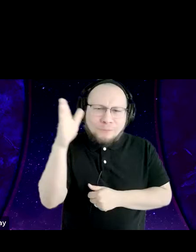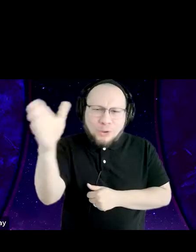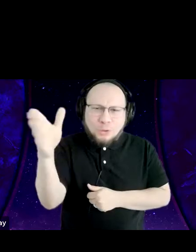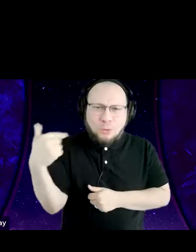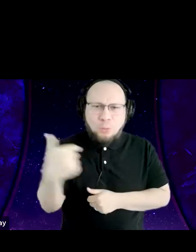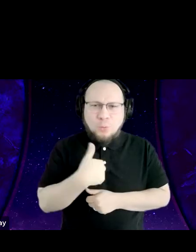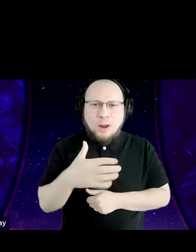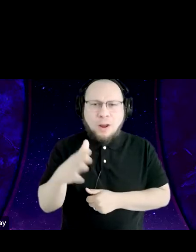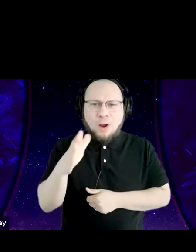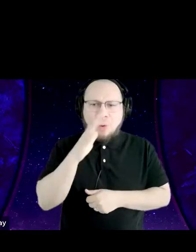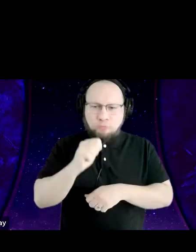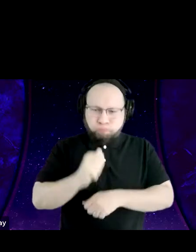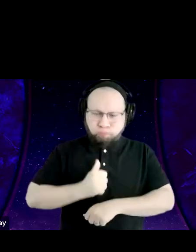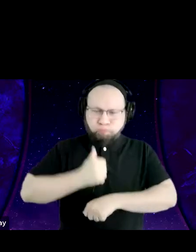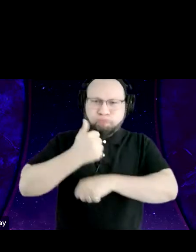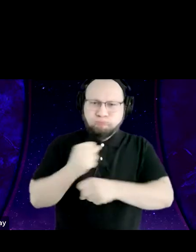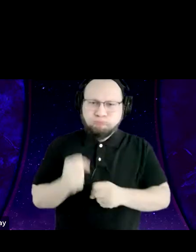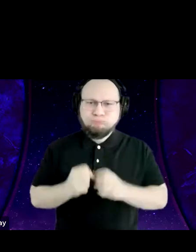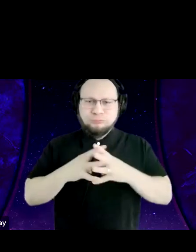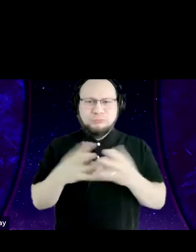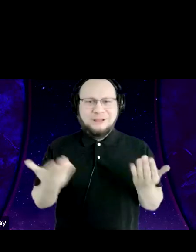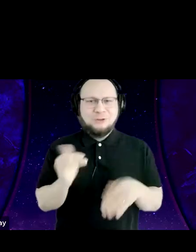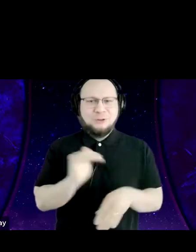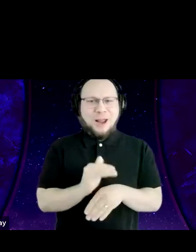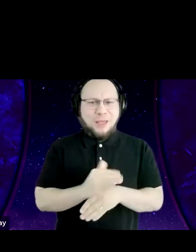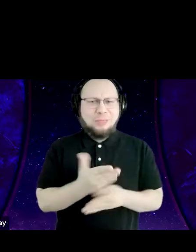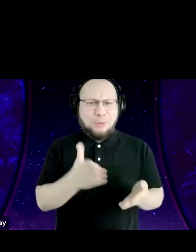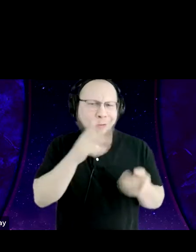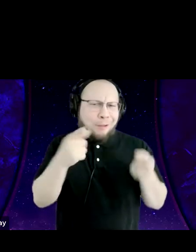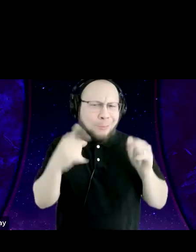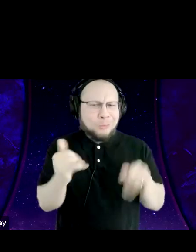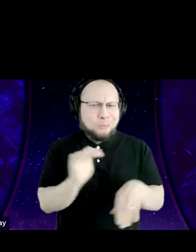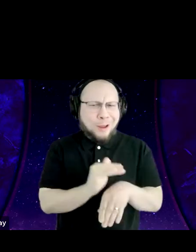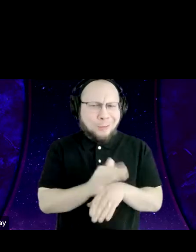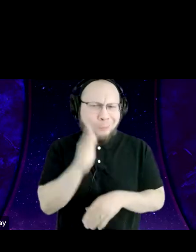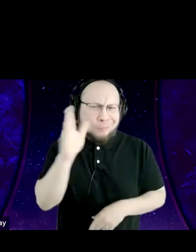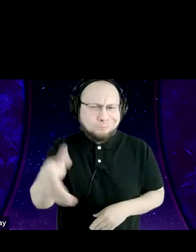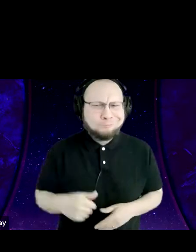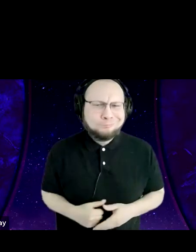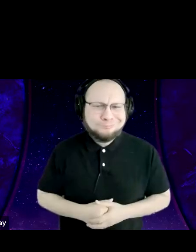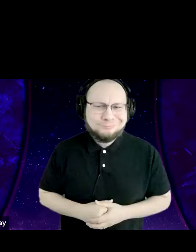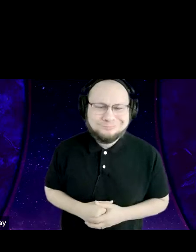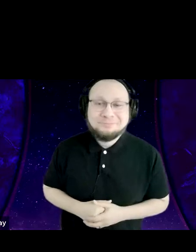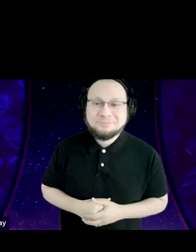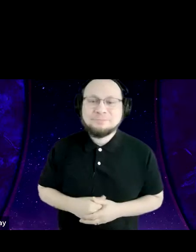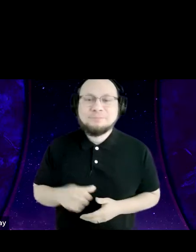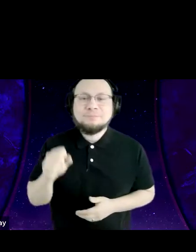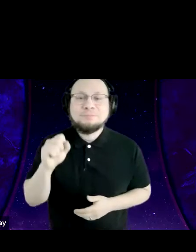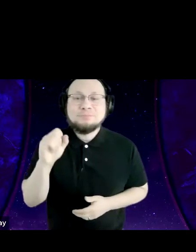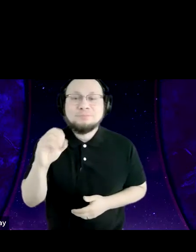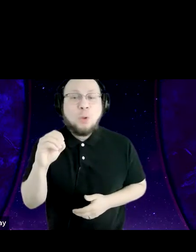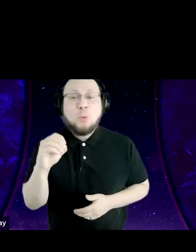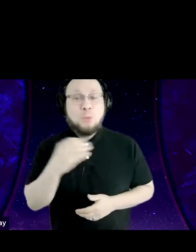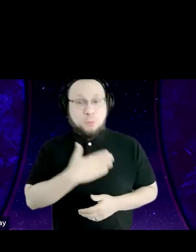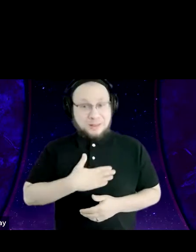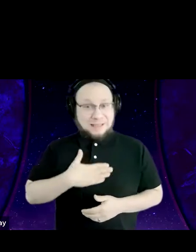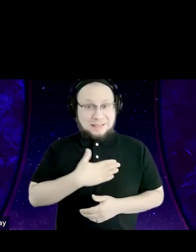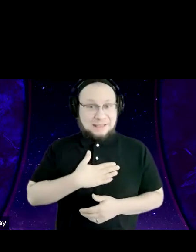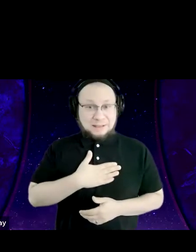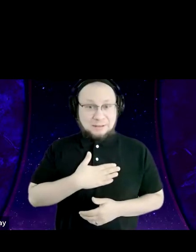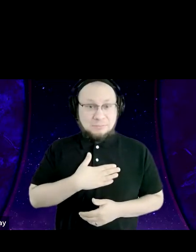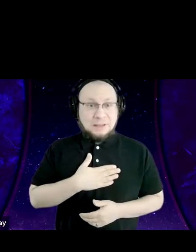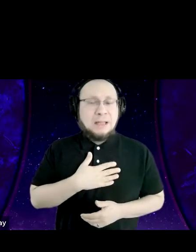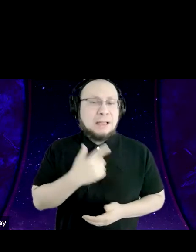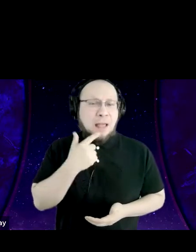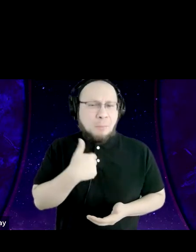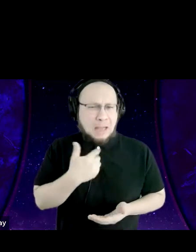about to manifest, y'all. Things are happening out here in these streets. So please tell me, as some of you